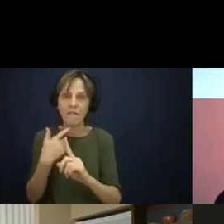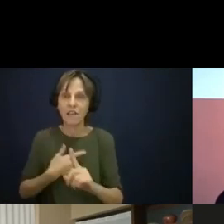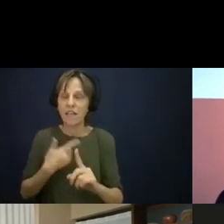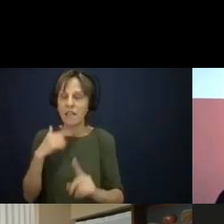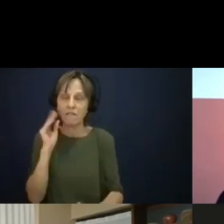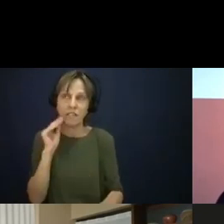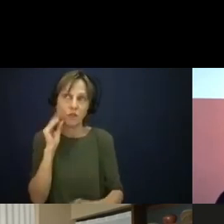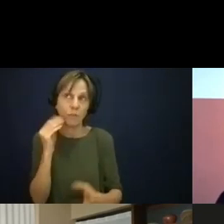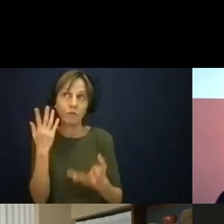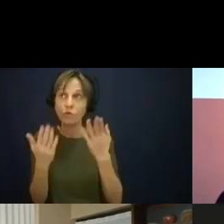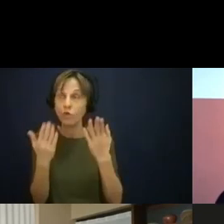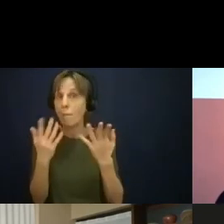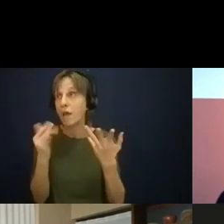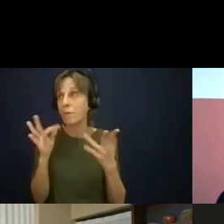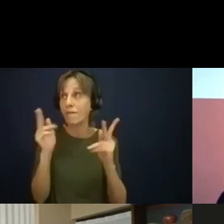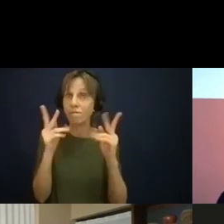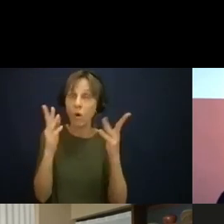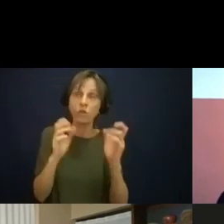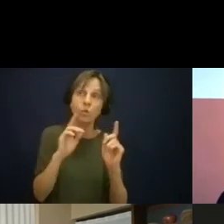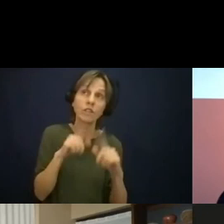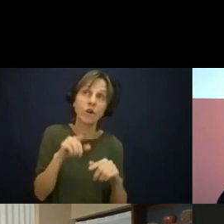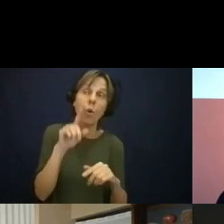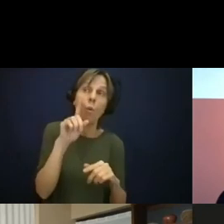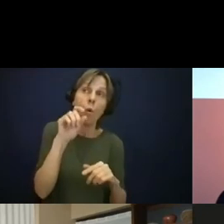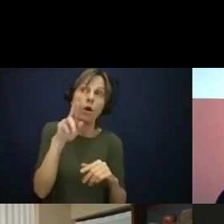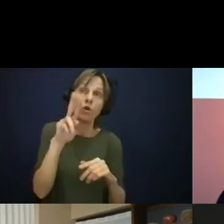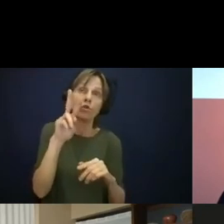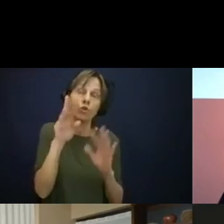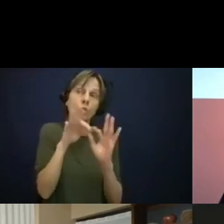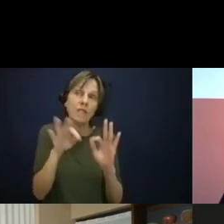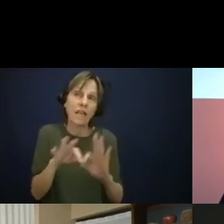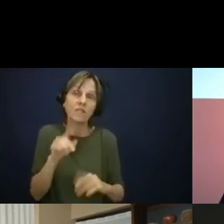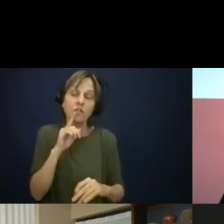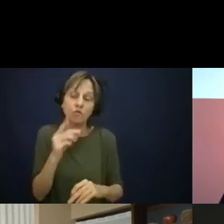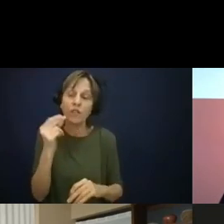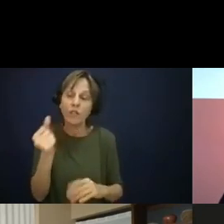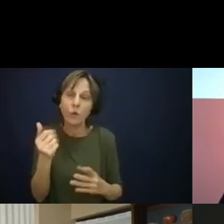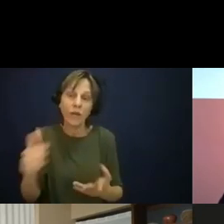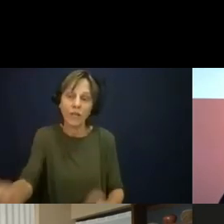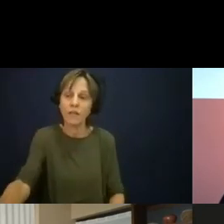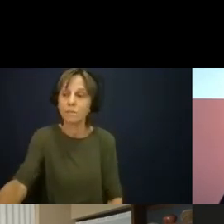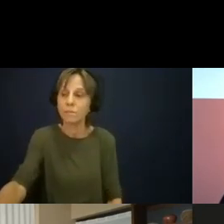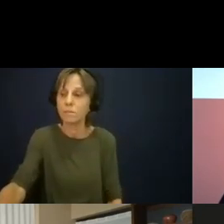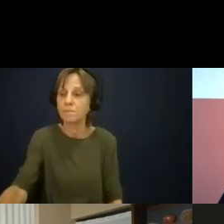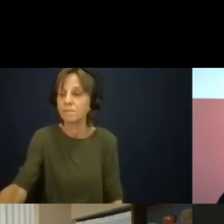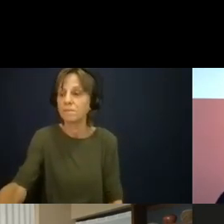maybe if folks want to respond in just 1 or 2 sentences really quickly, maybe I could turn it to each of you in